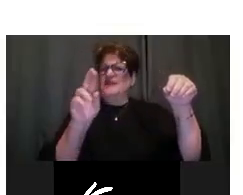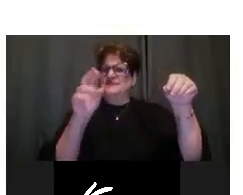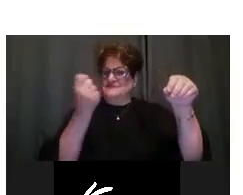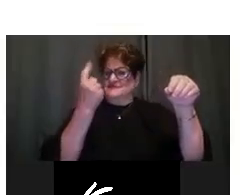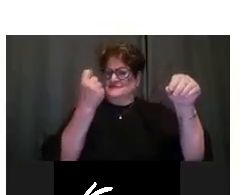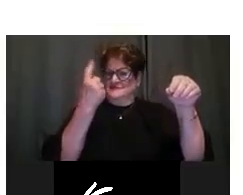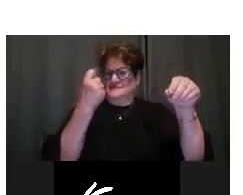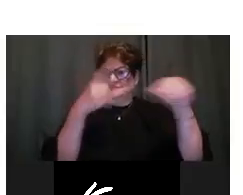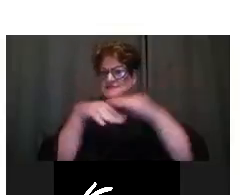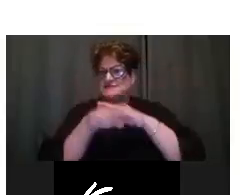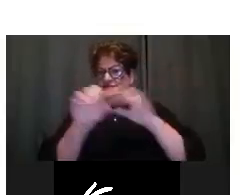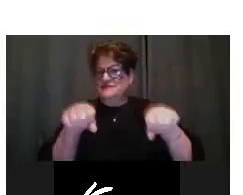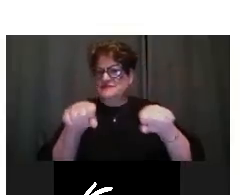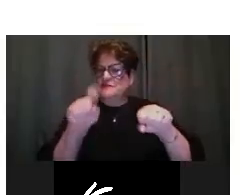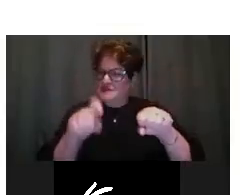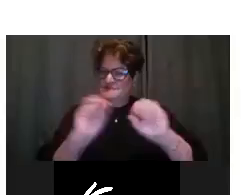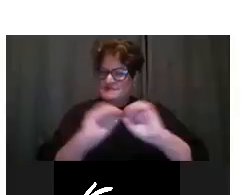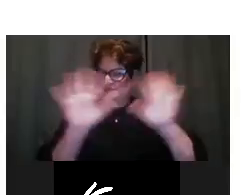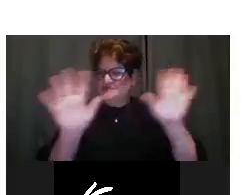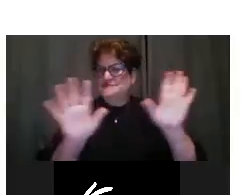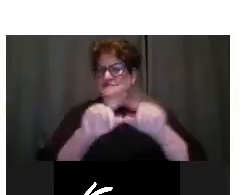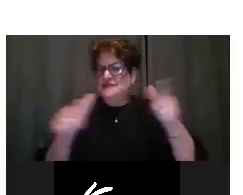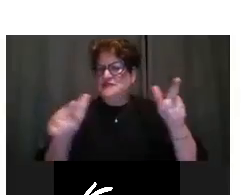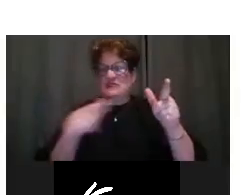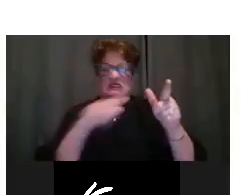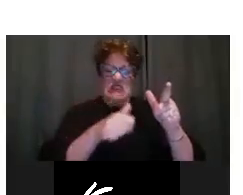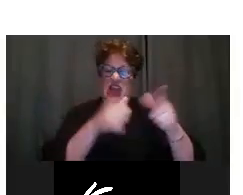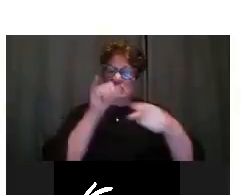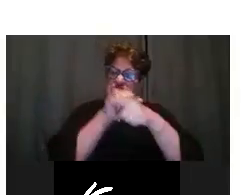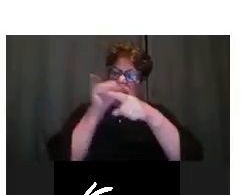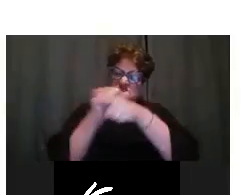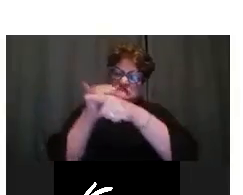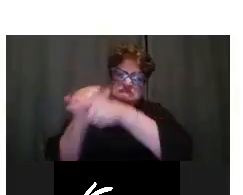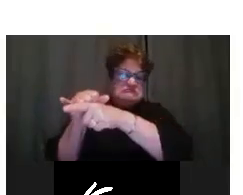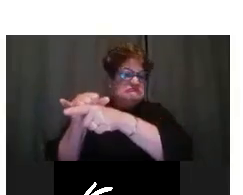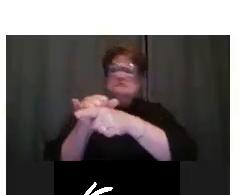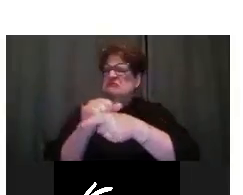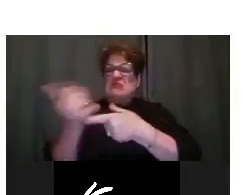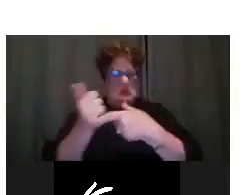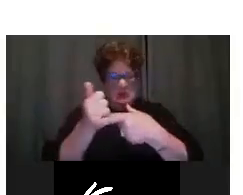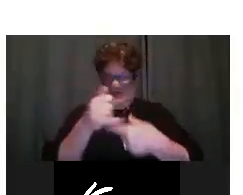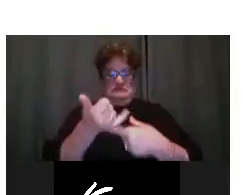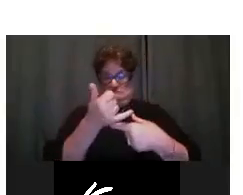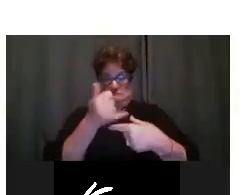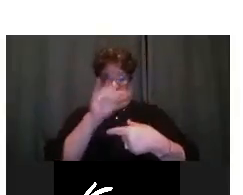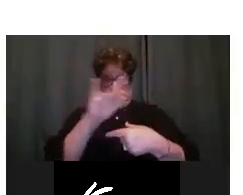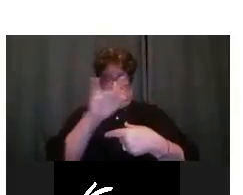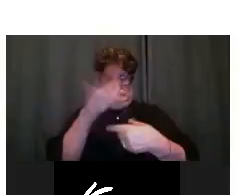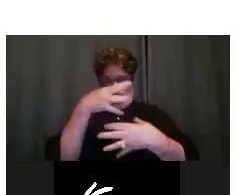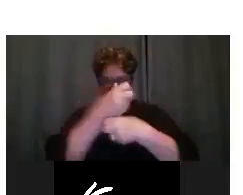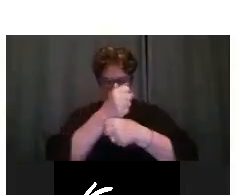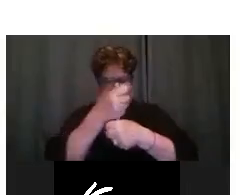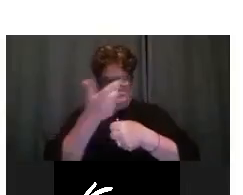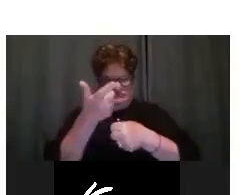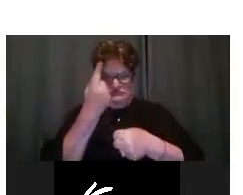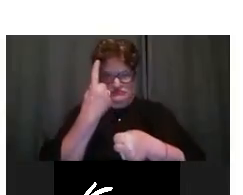it needs to be in plain language, not using heavy jargon or acronyms and things of that nature and